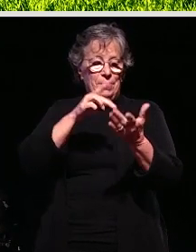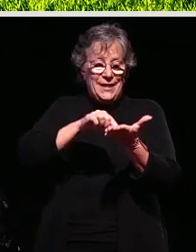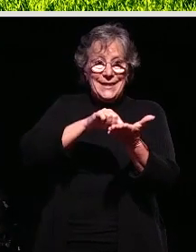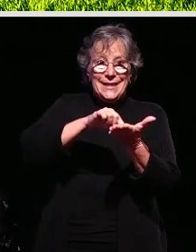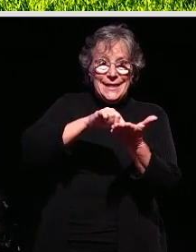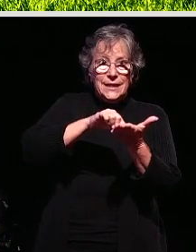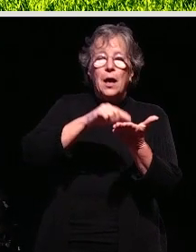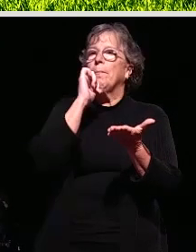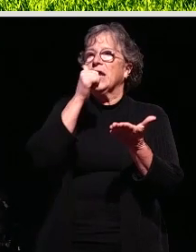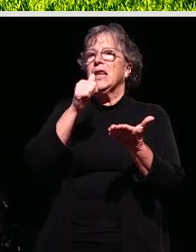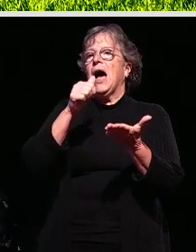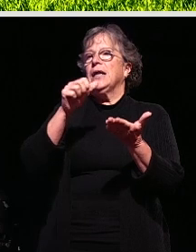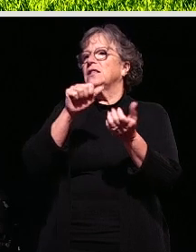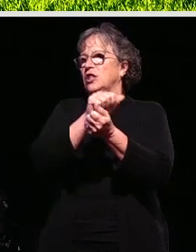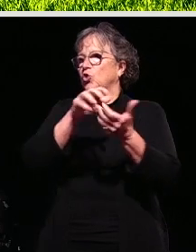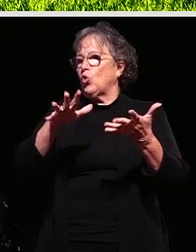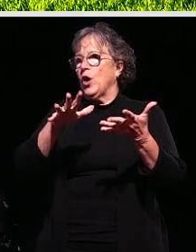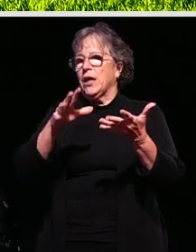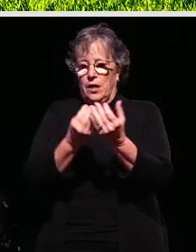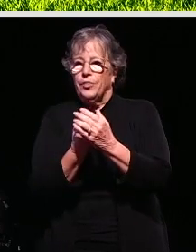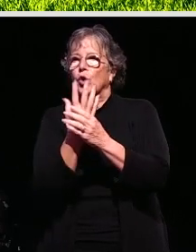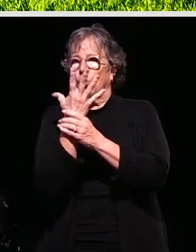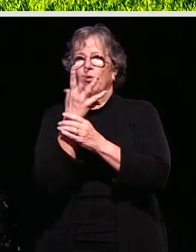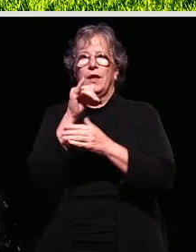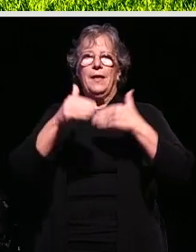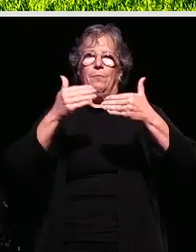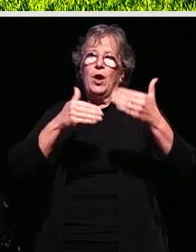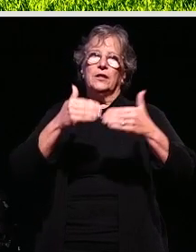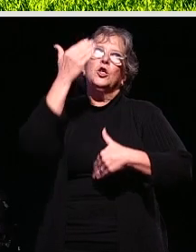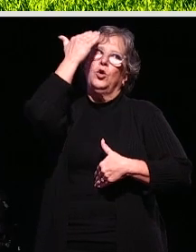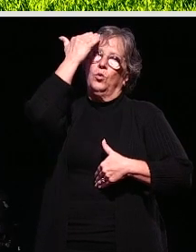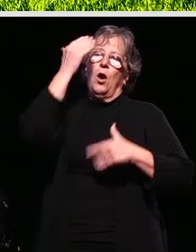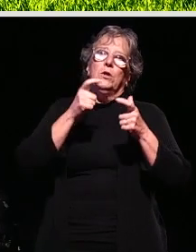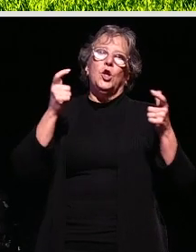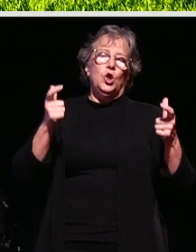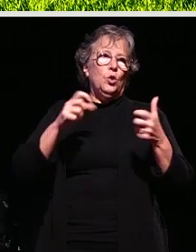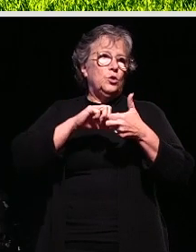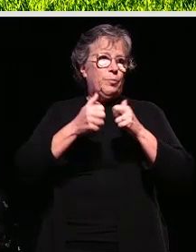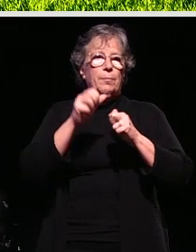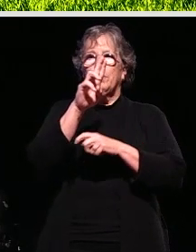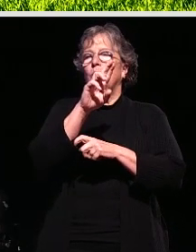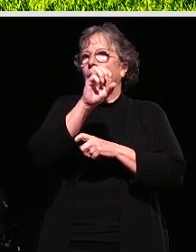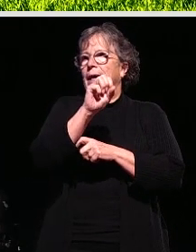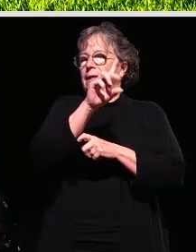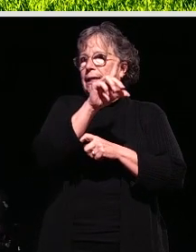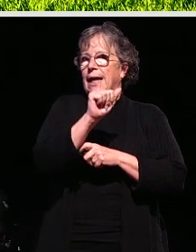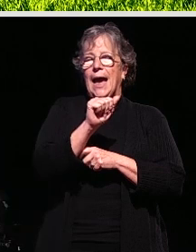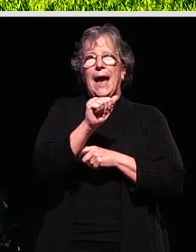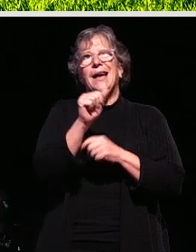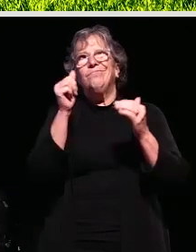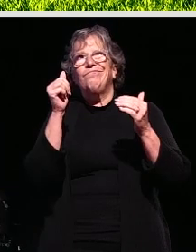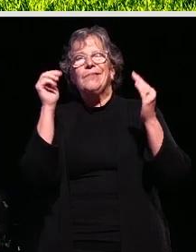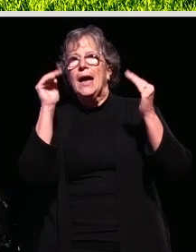process. Don't have to tell this audience how big of a problem this is that we're solving. The USDA estimates that around 30% of